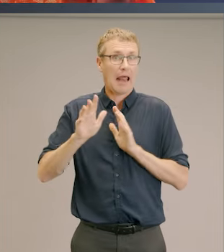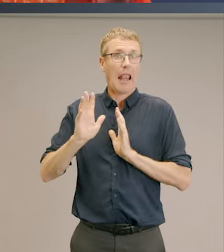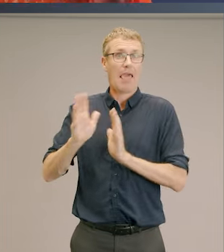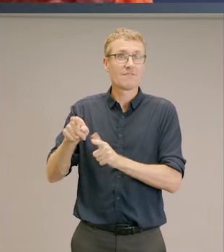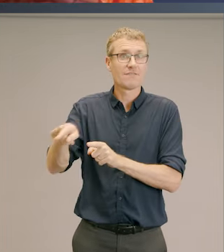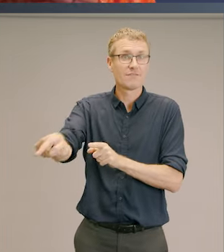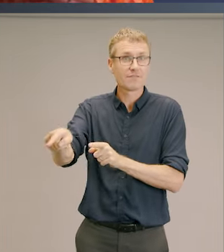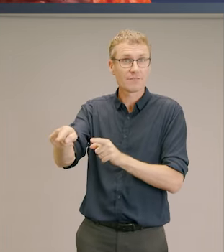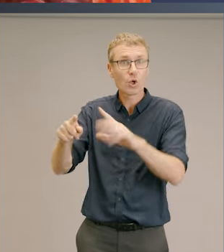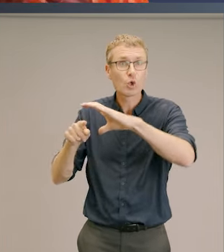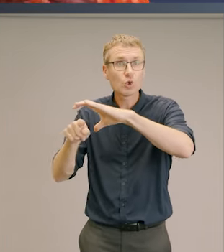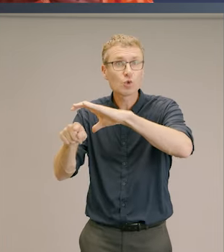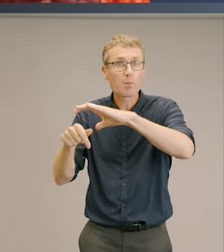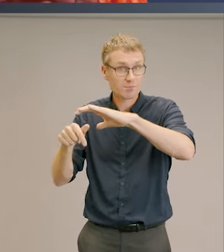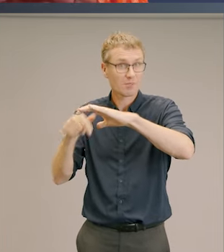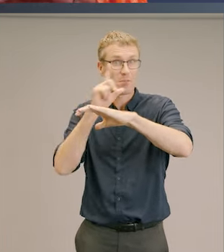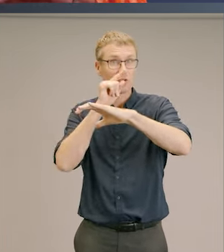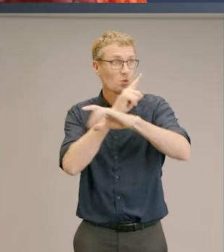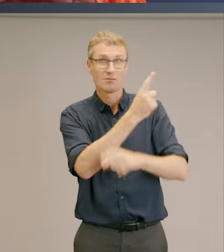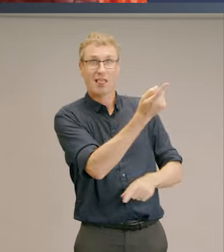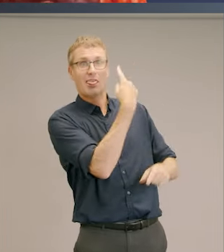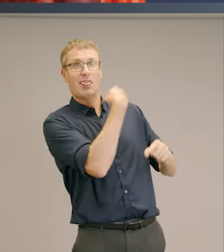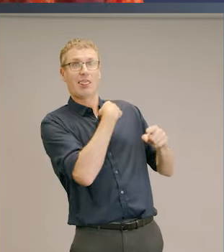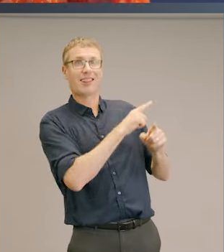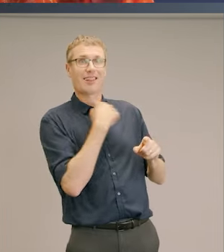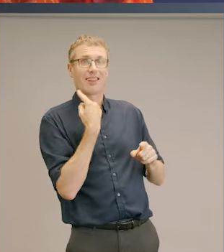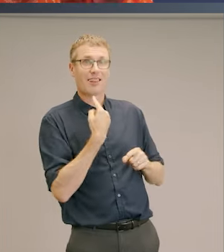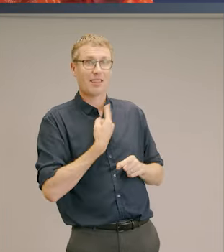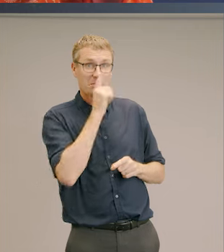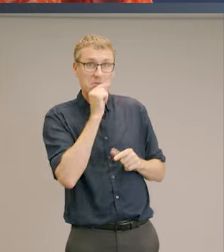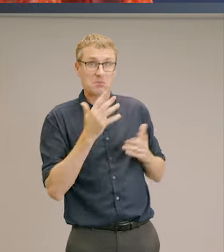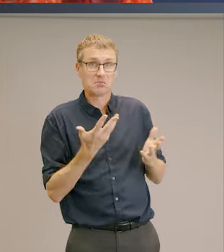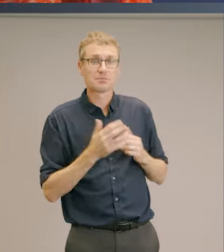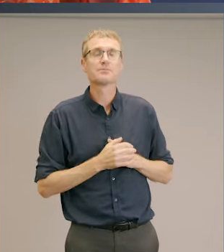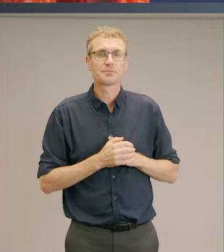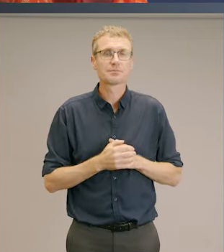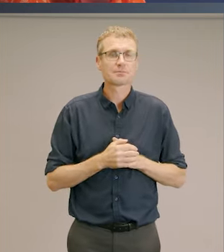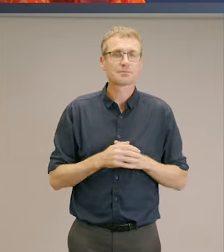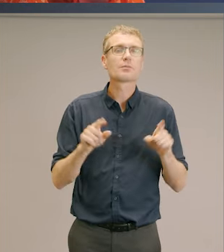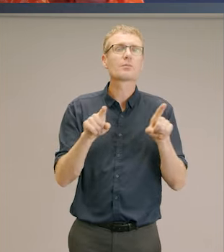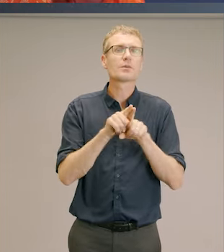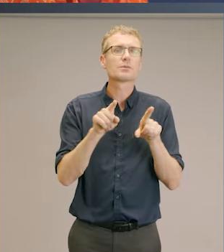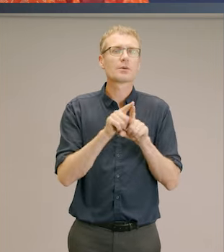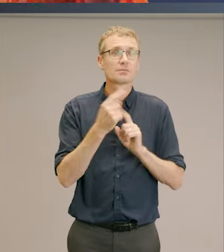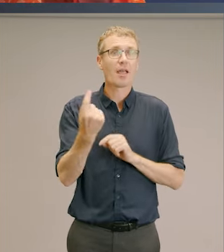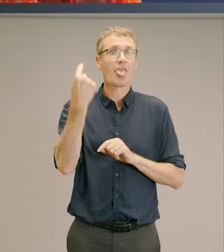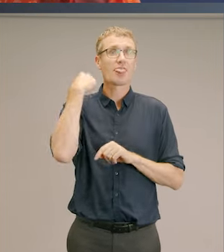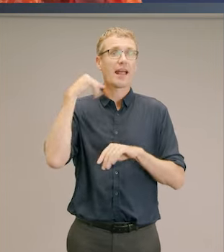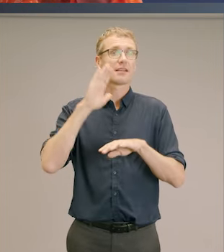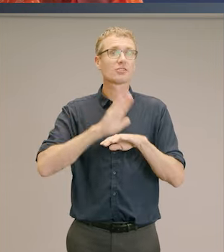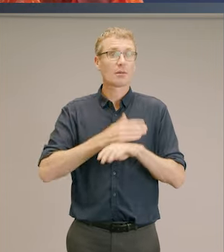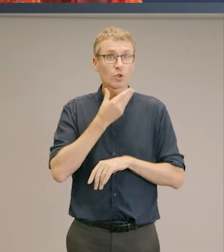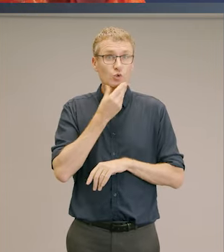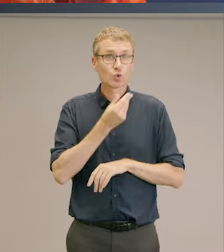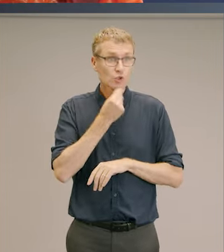not guarding the tomb properly. And last week we talked about how for the Jewish people